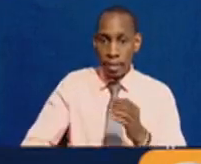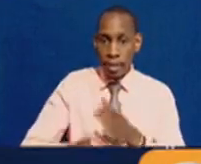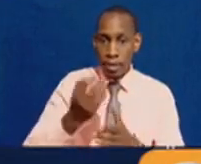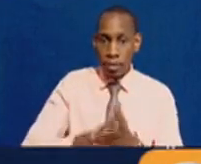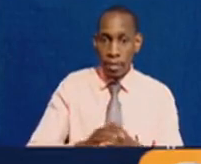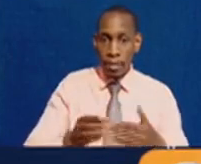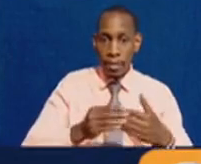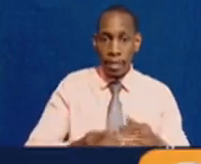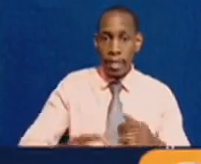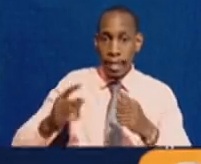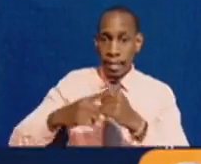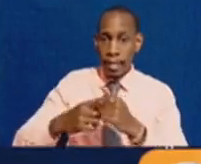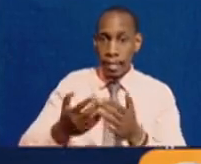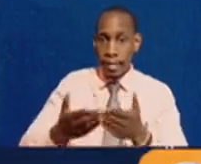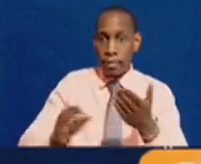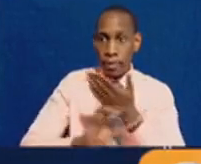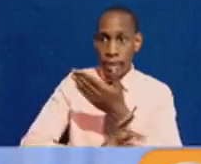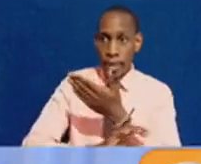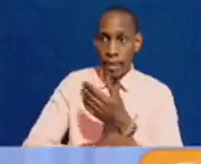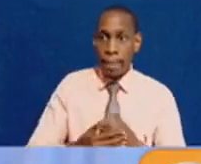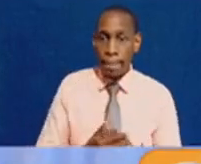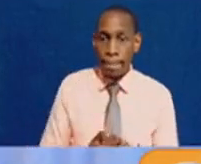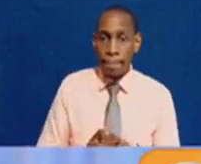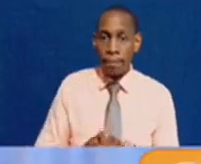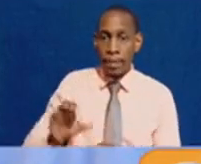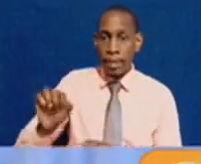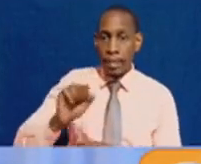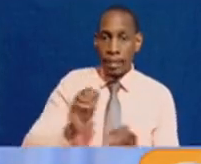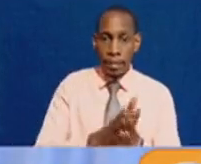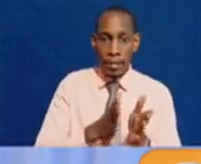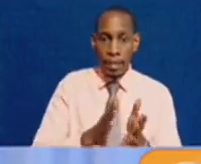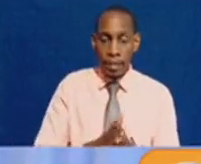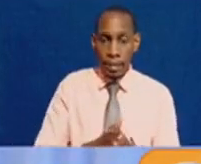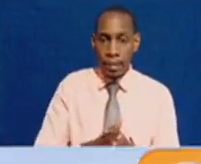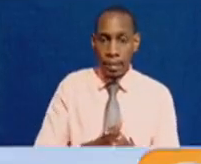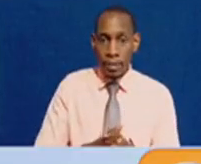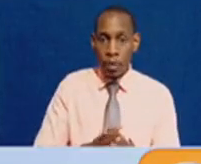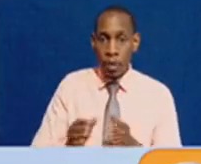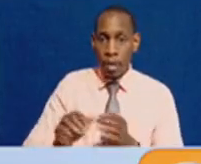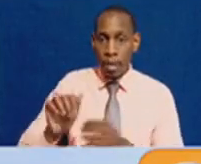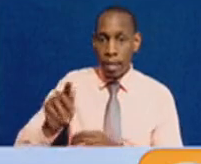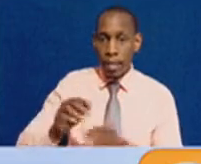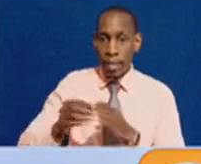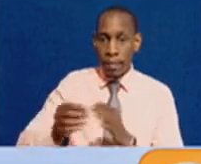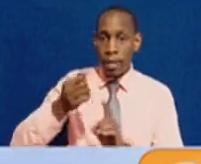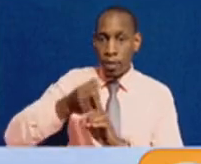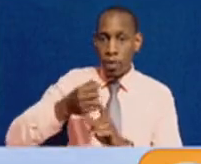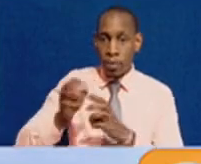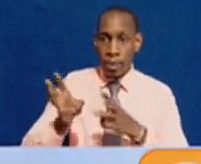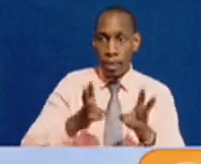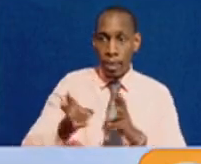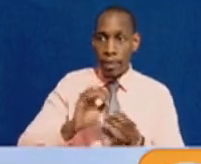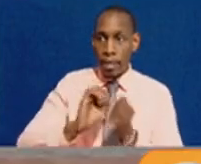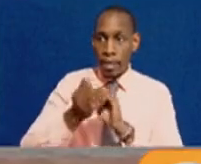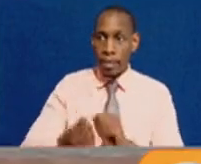the Federation to six across the country. The CS lauded AK for being at the forefront in matters of climate